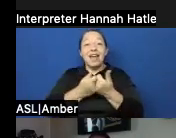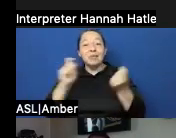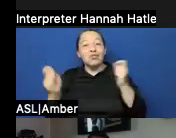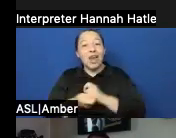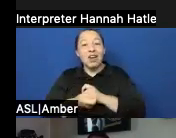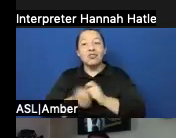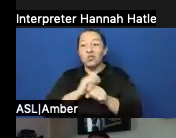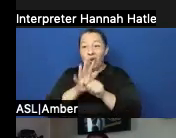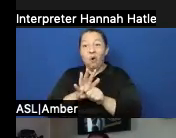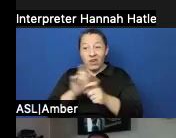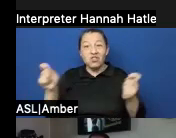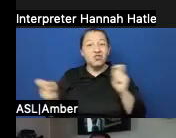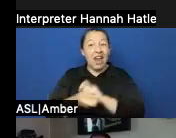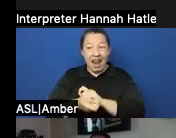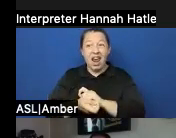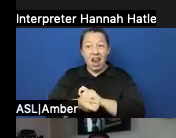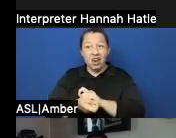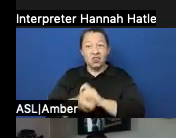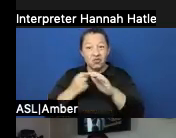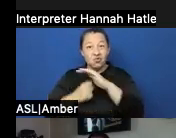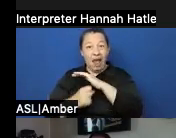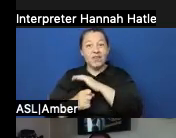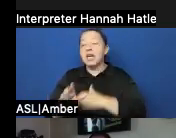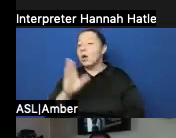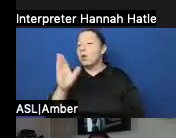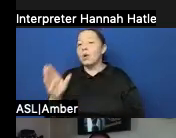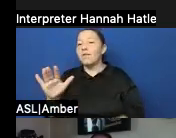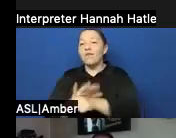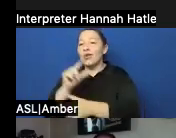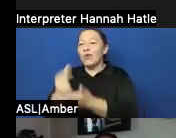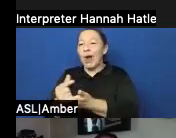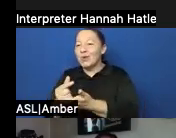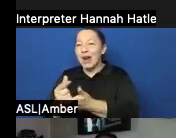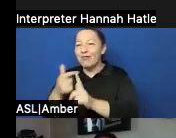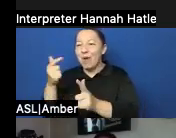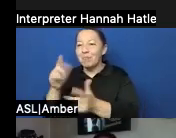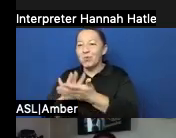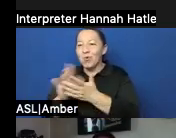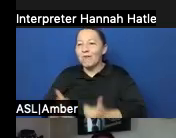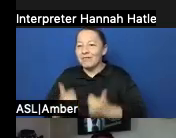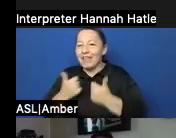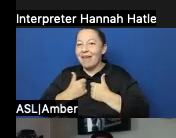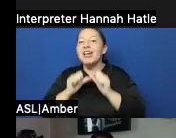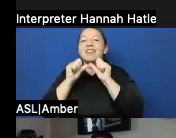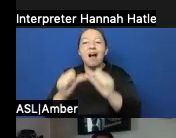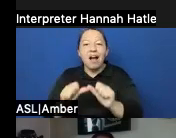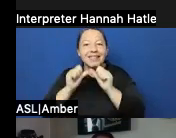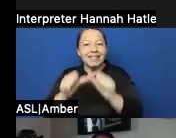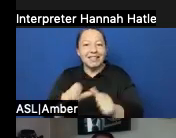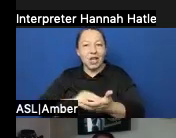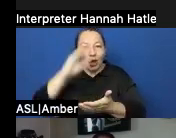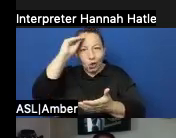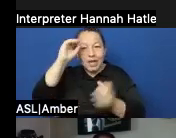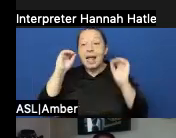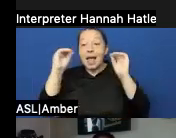game in trafficking. We're never fully graduated. We're just constantly learning. So educating ourselves is a continual thing. And we want